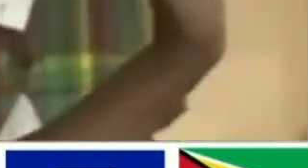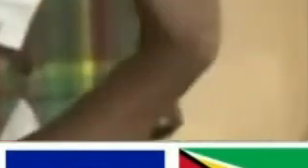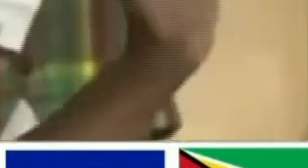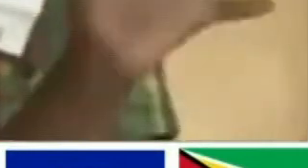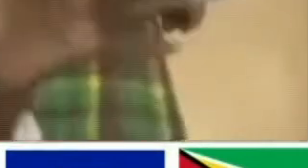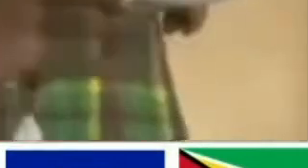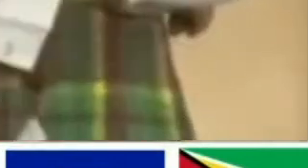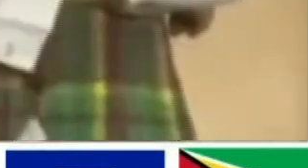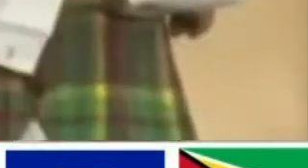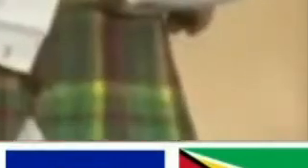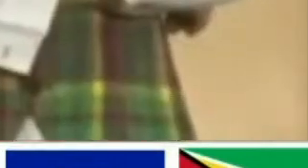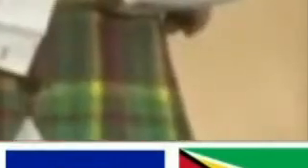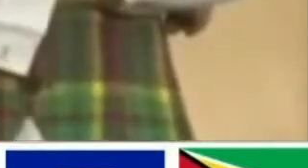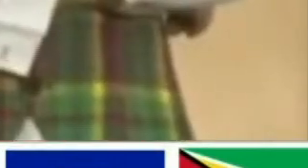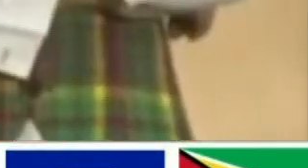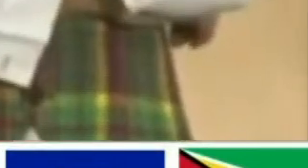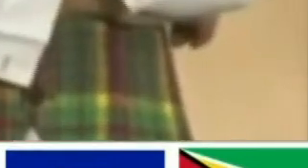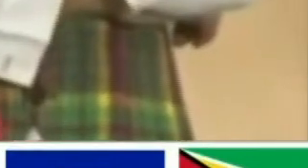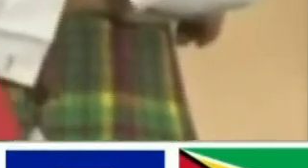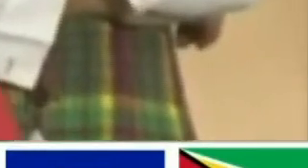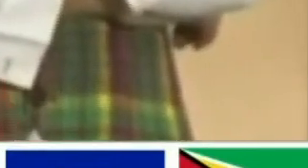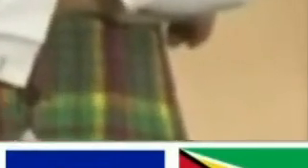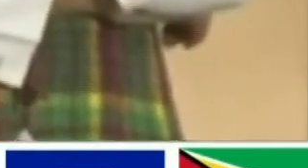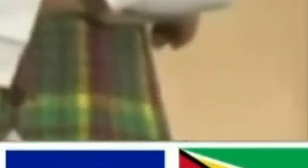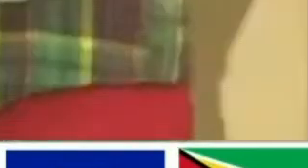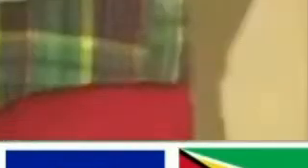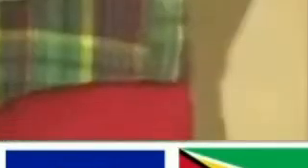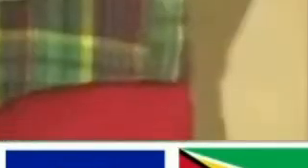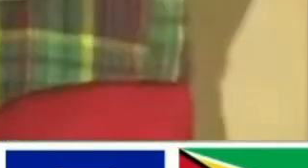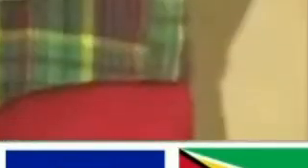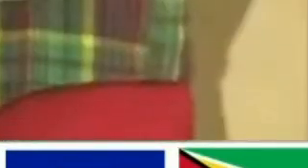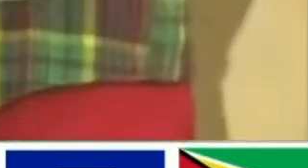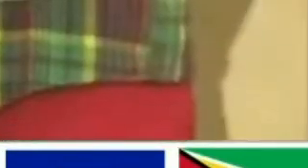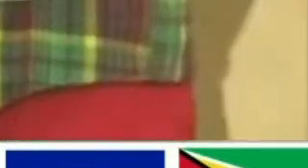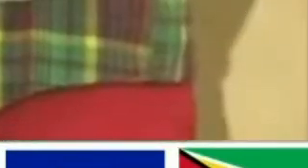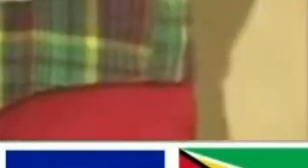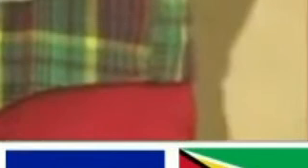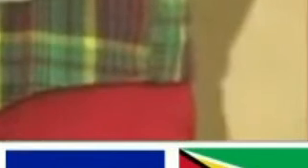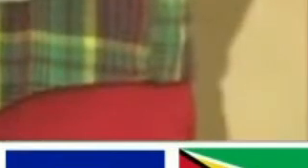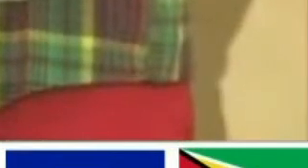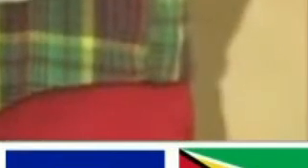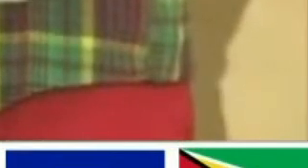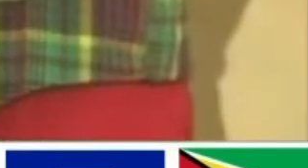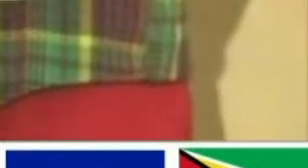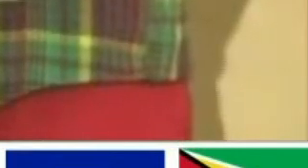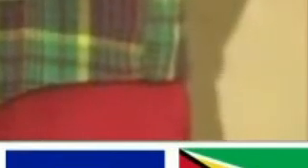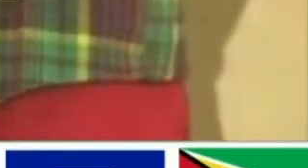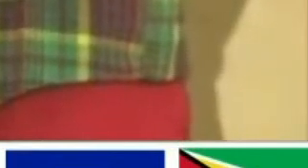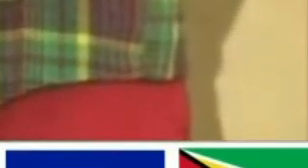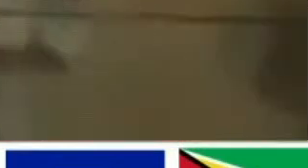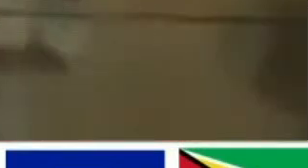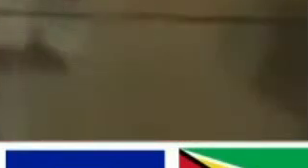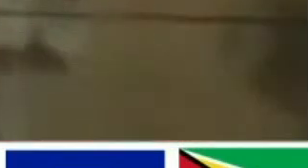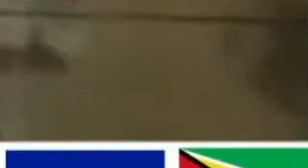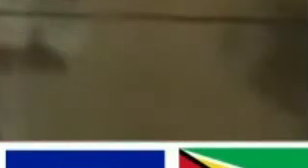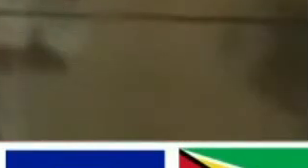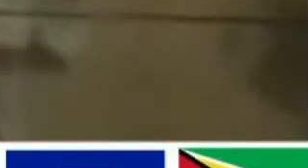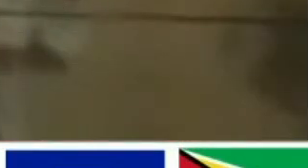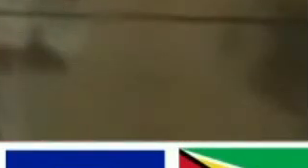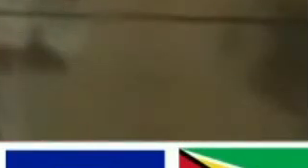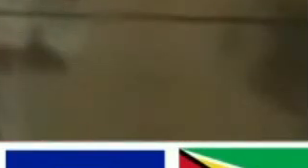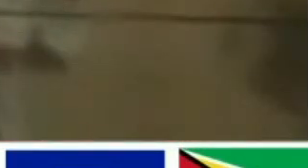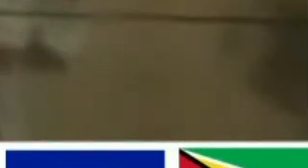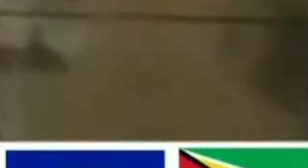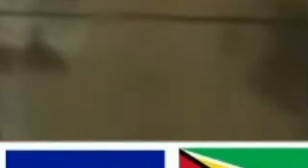For when life opened up before me at door, I just thank God as I try to pass through it. But that door leads me